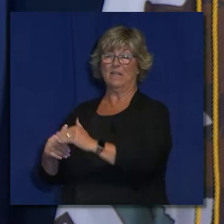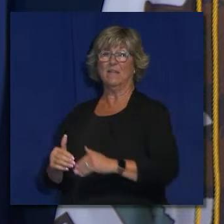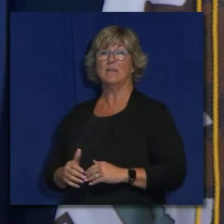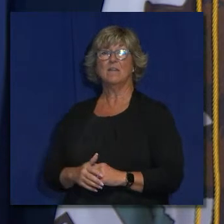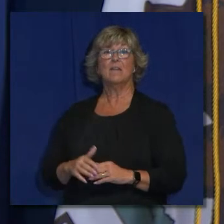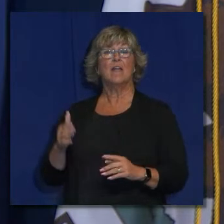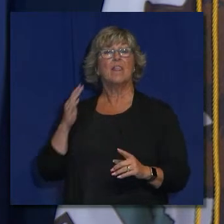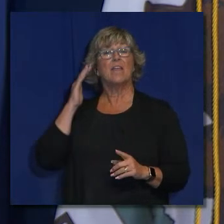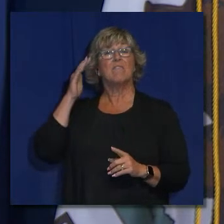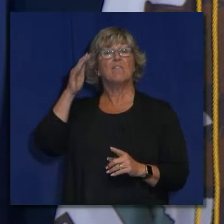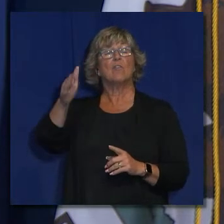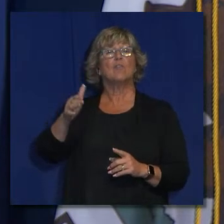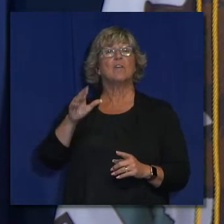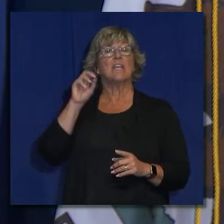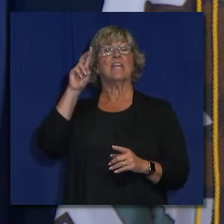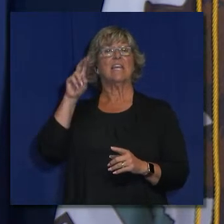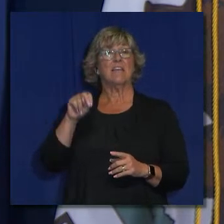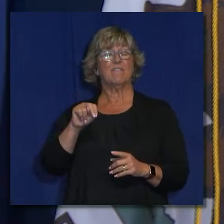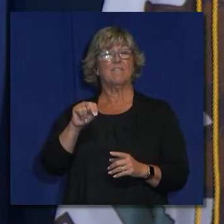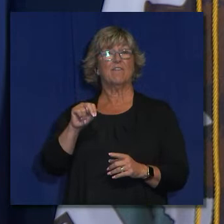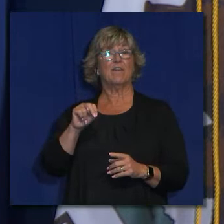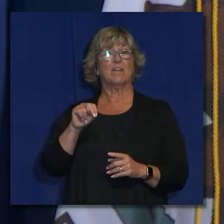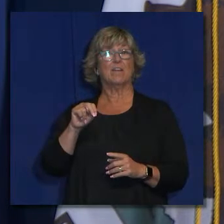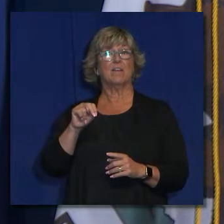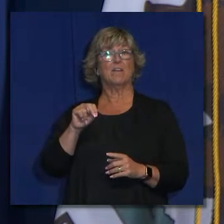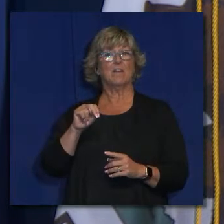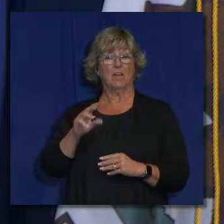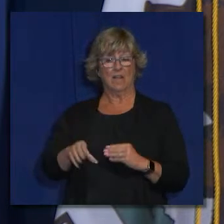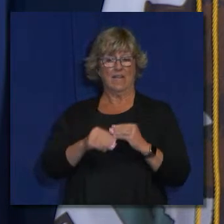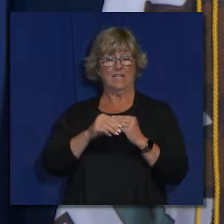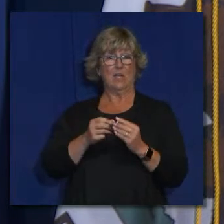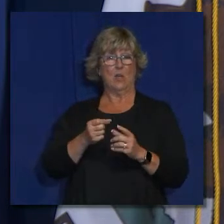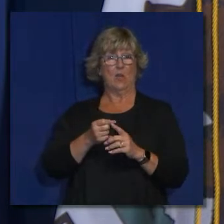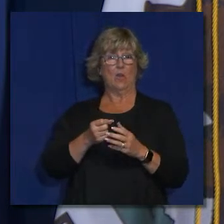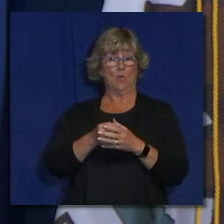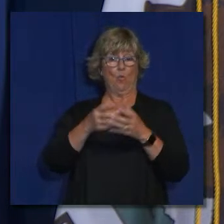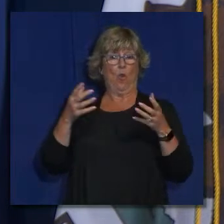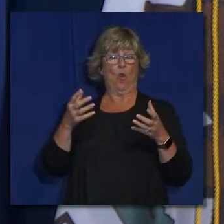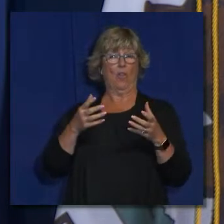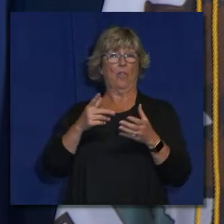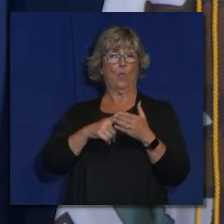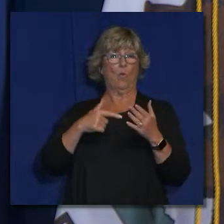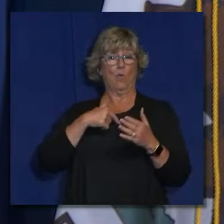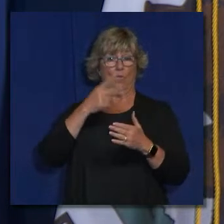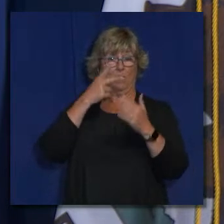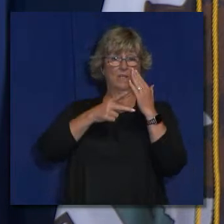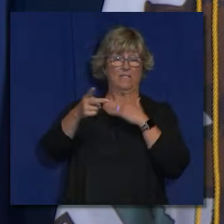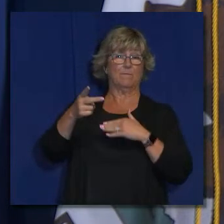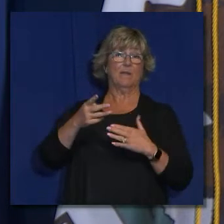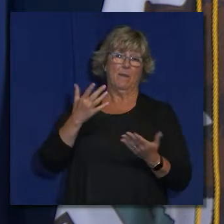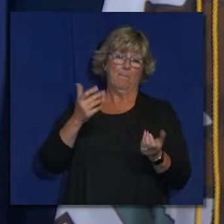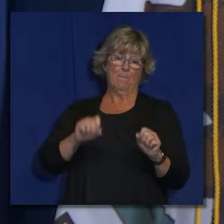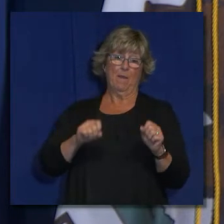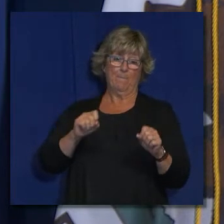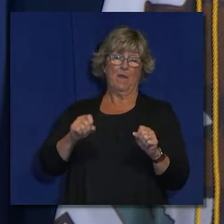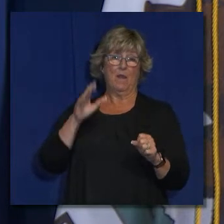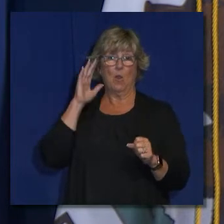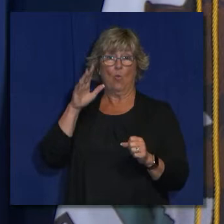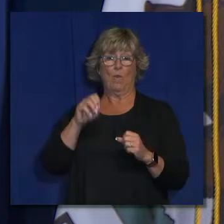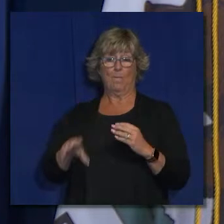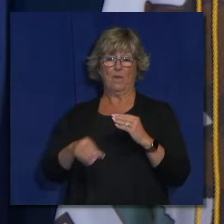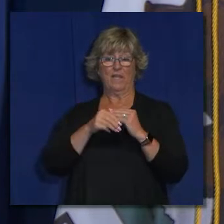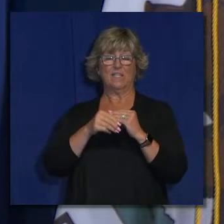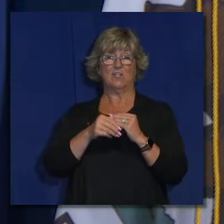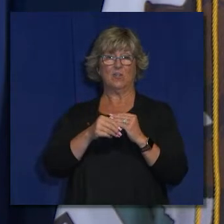in future years, even if there's additional growth above what we're estimating, it's possible that there will be